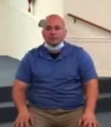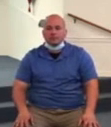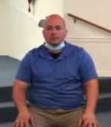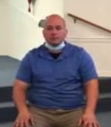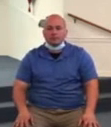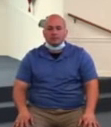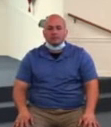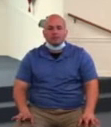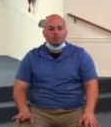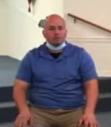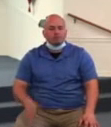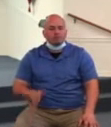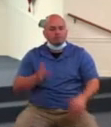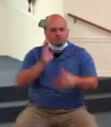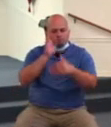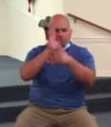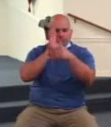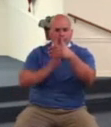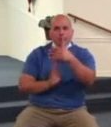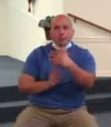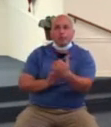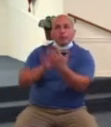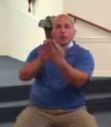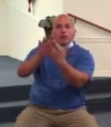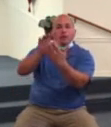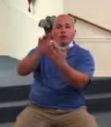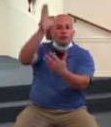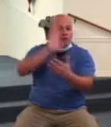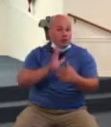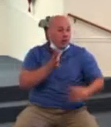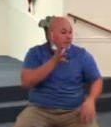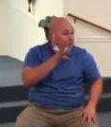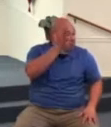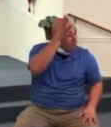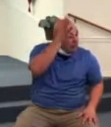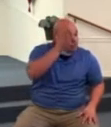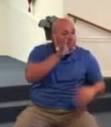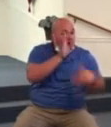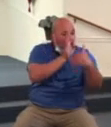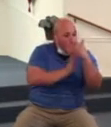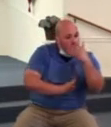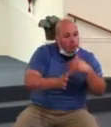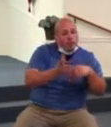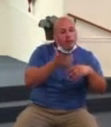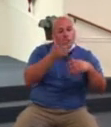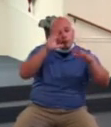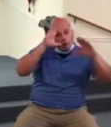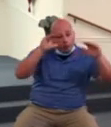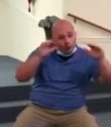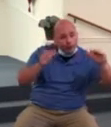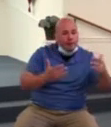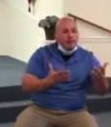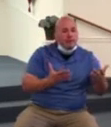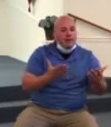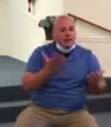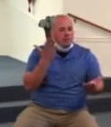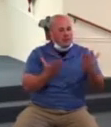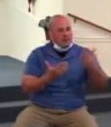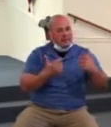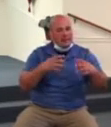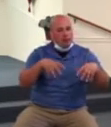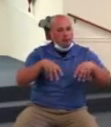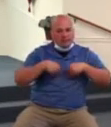God. The parents humbly and hopefully, even receiving shame from the disciples